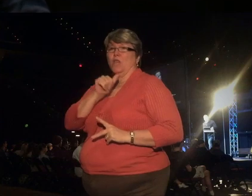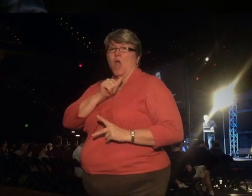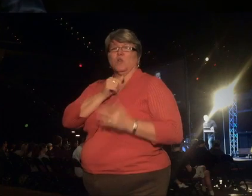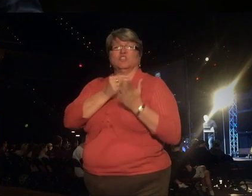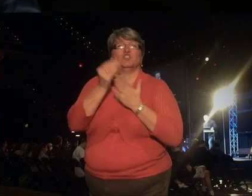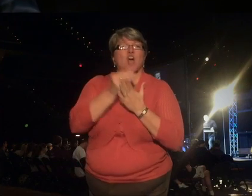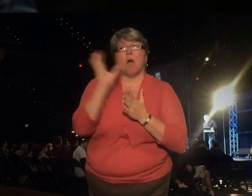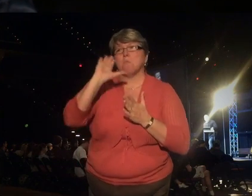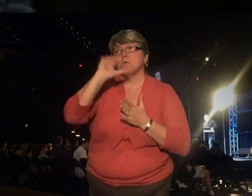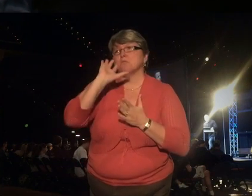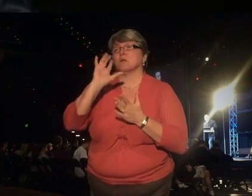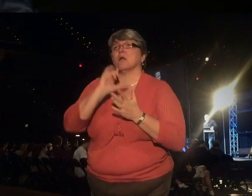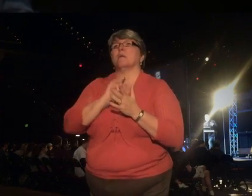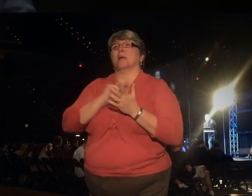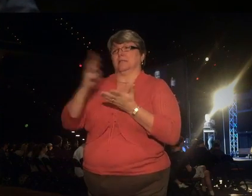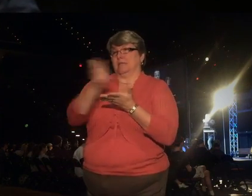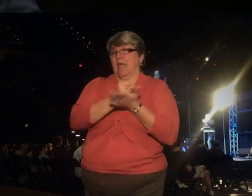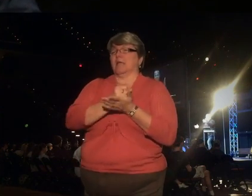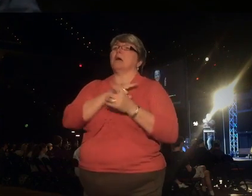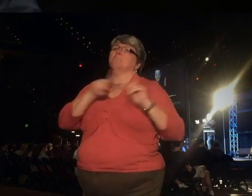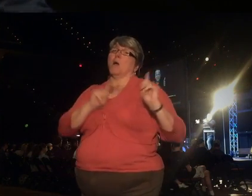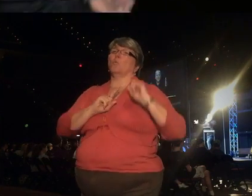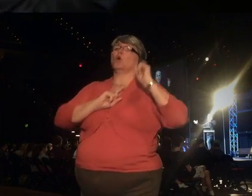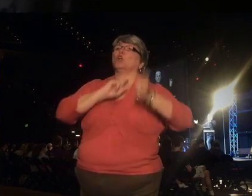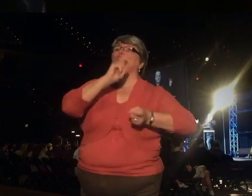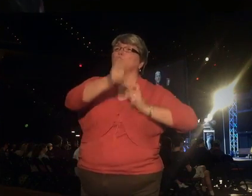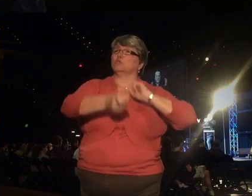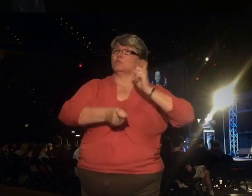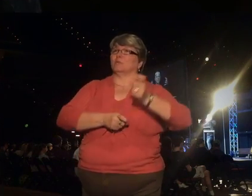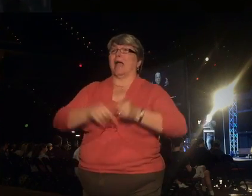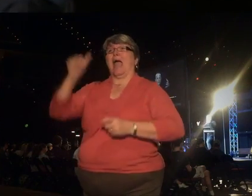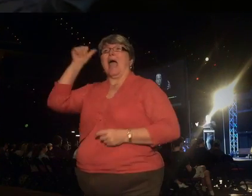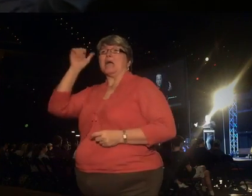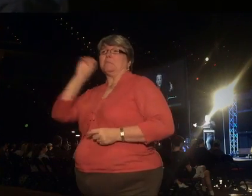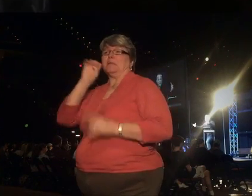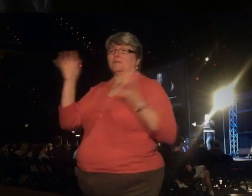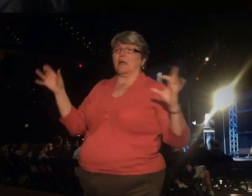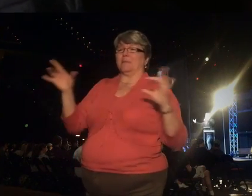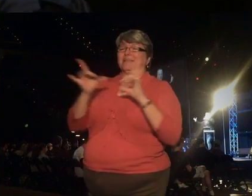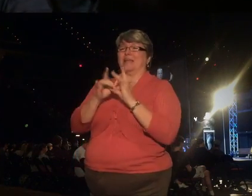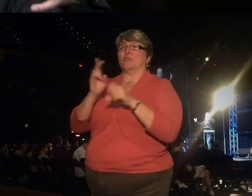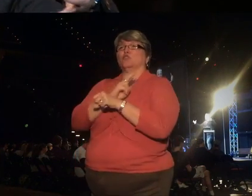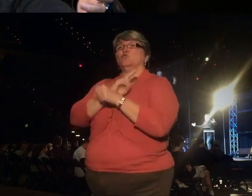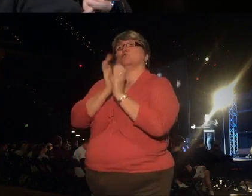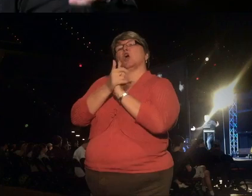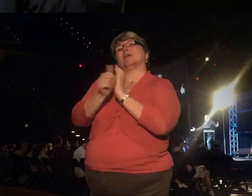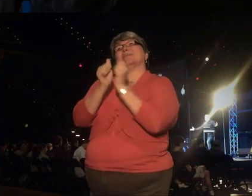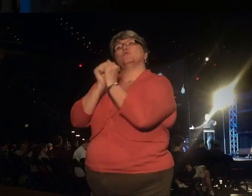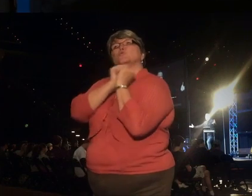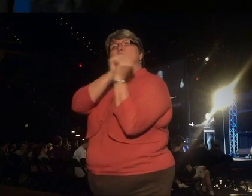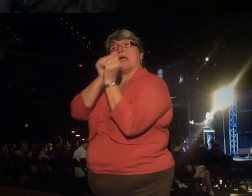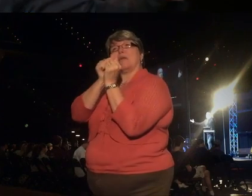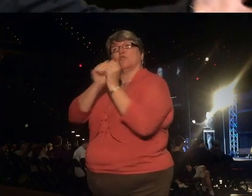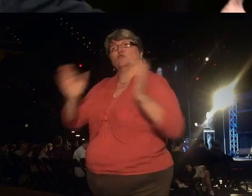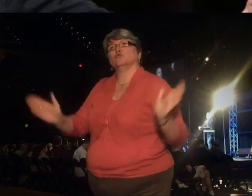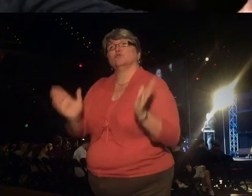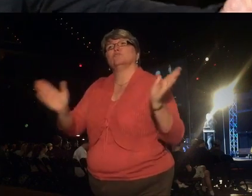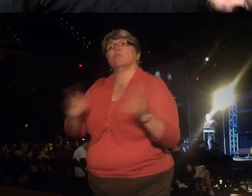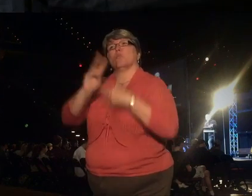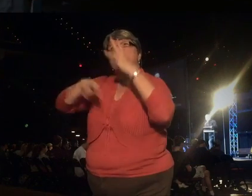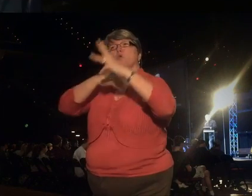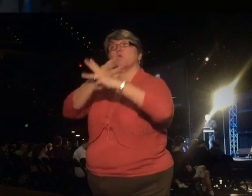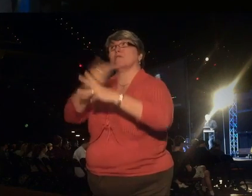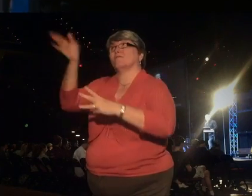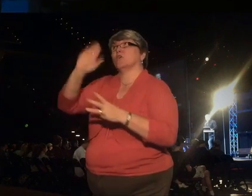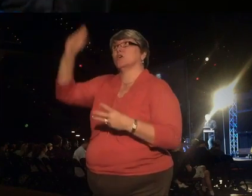we're contributors. Adam's and Eve's coming together to use our gifts together to build up this world for the glory of God.